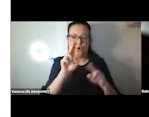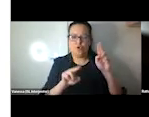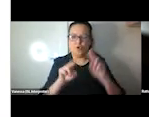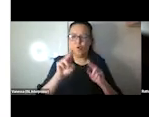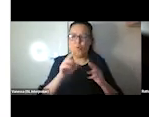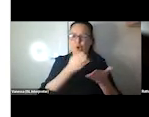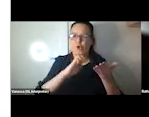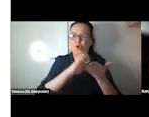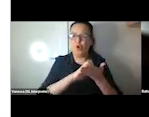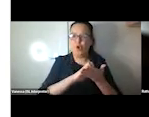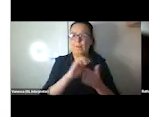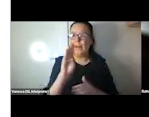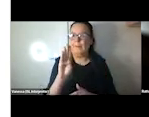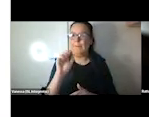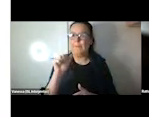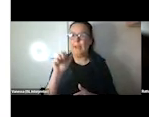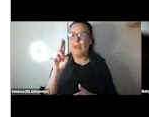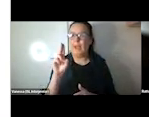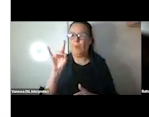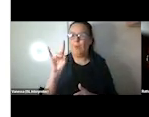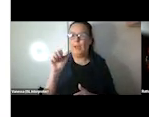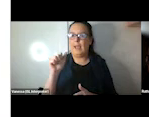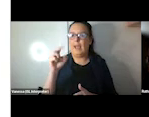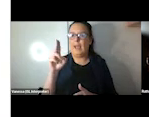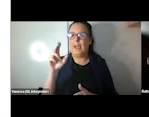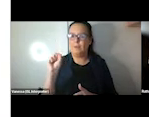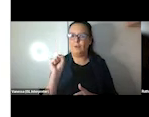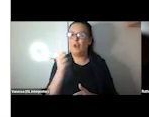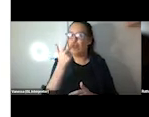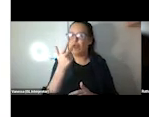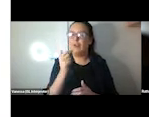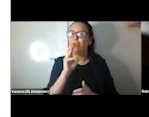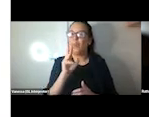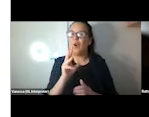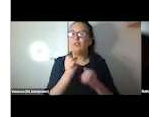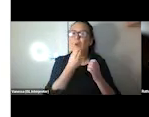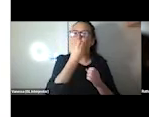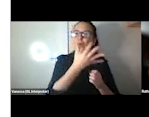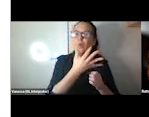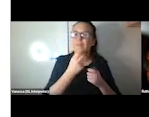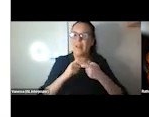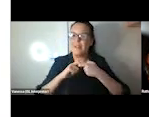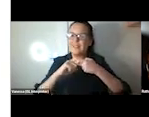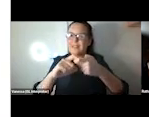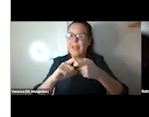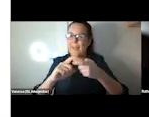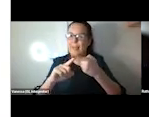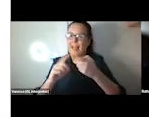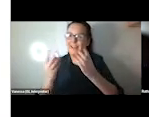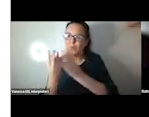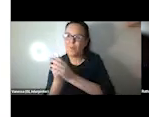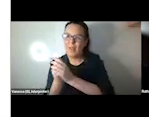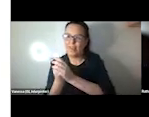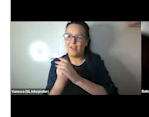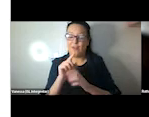3 words: beautiful, sustainable, and together. Well, the new European Bauhaus is an initiative that's